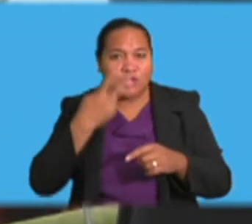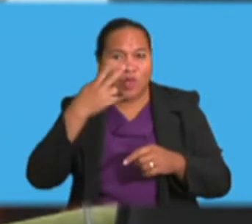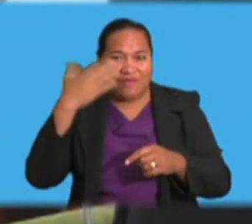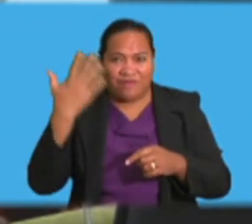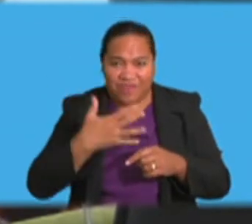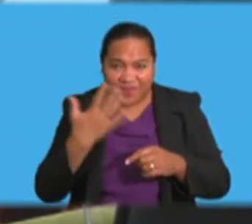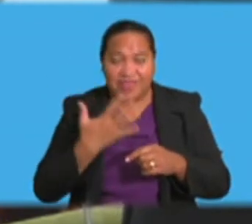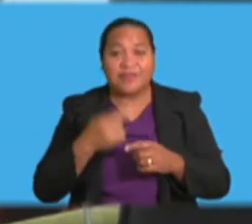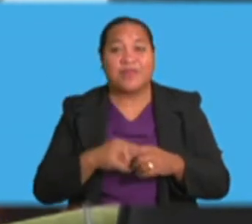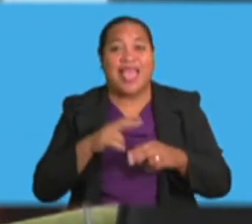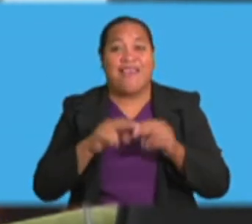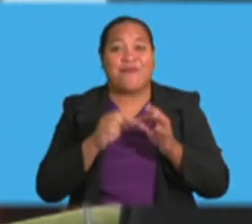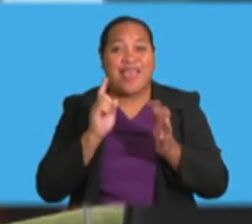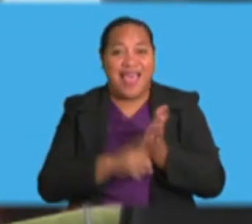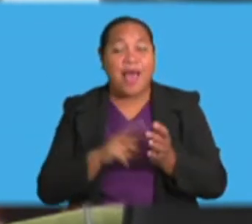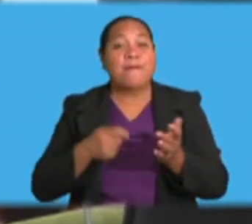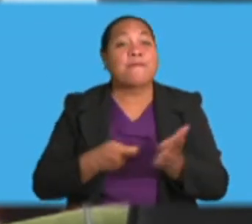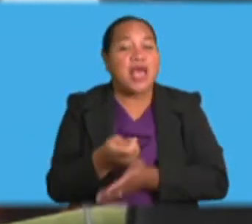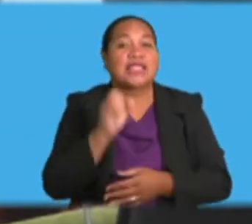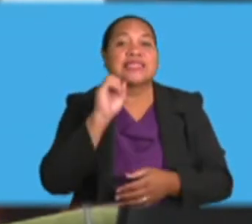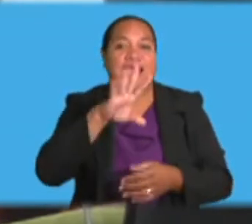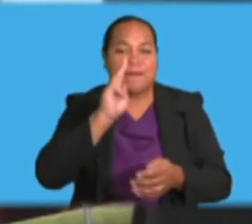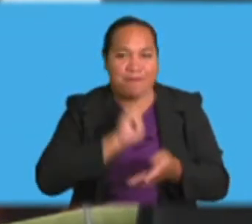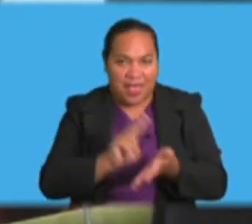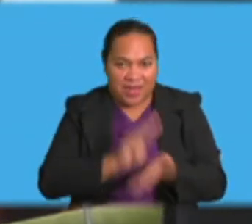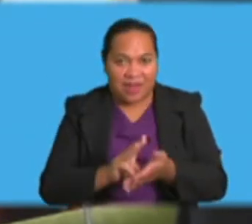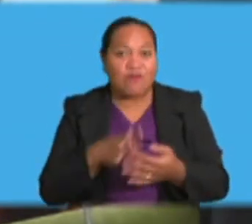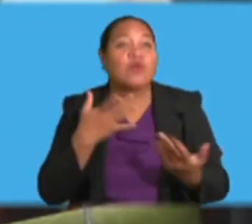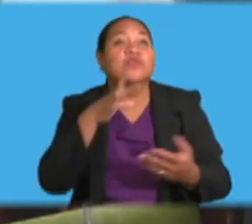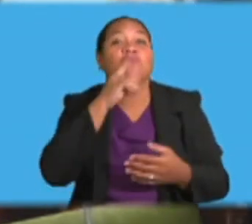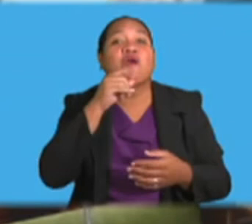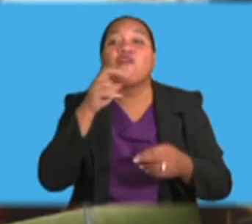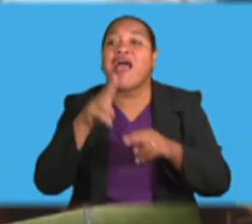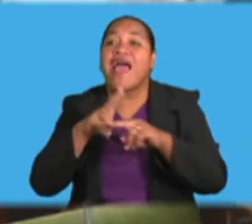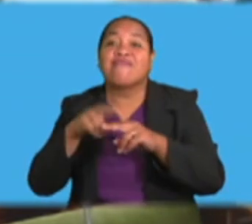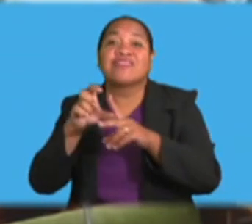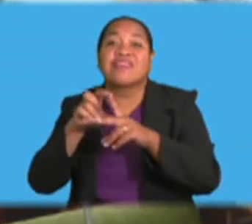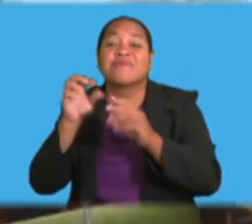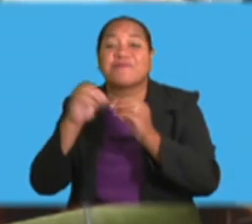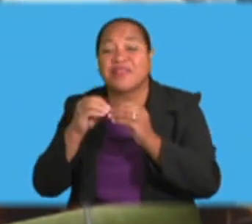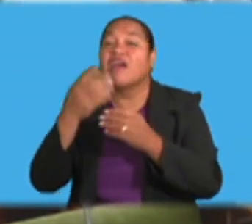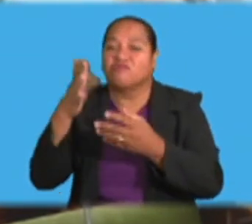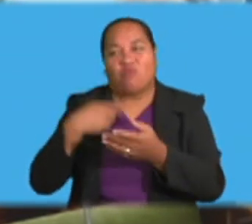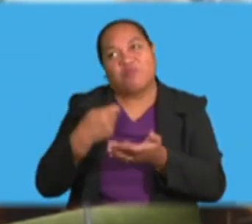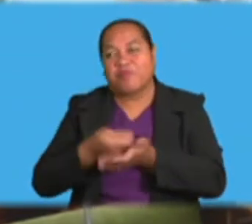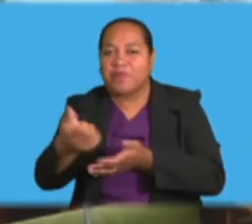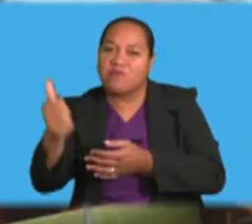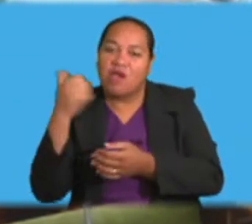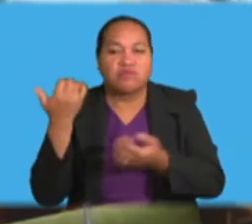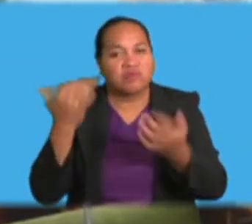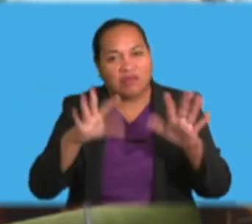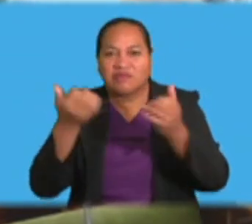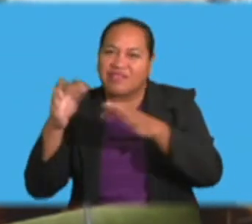2015, FPL paid $10 million loan taken from the FDB. In the last 7 years, it's reduced FNPF